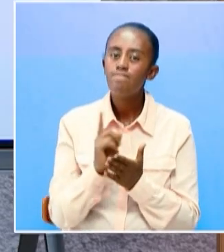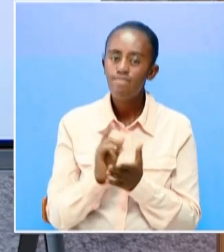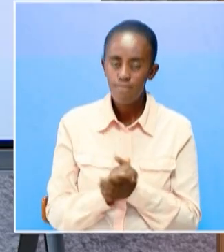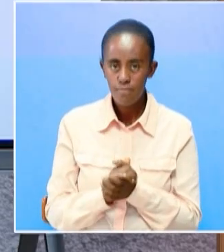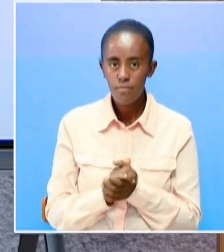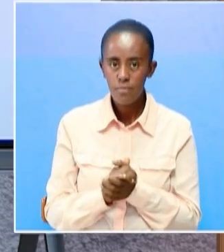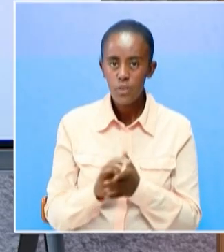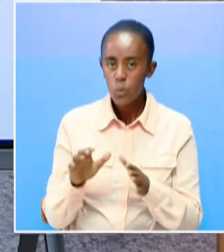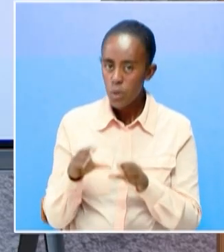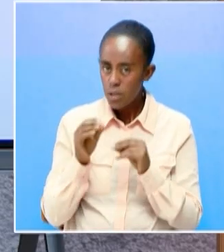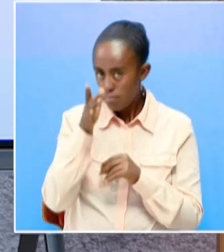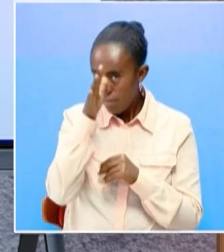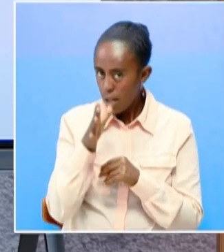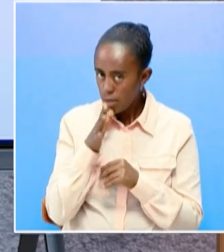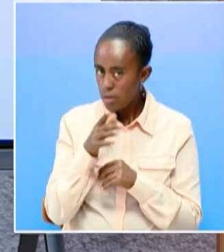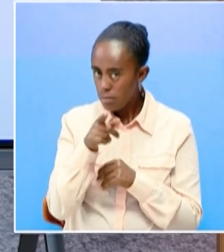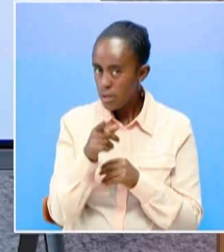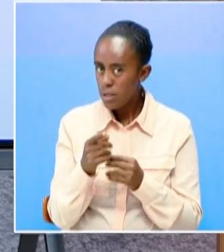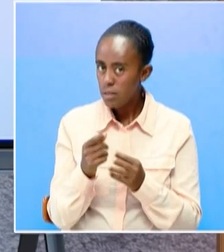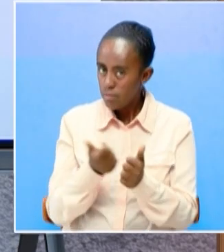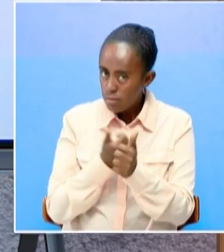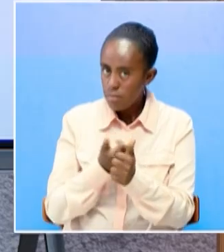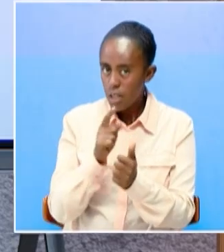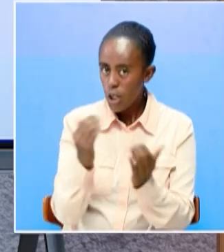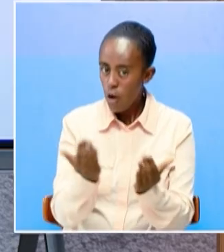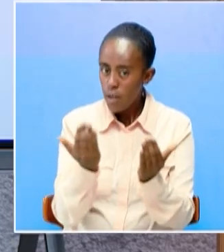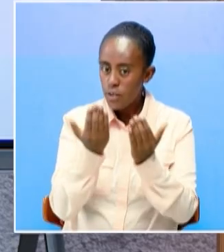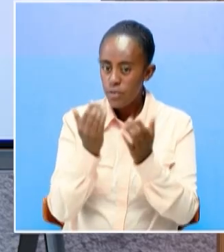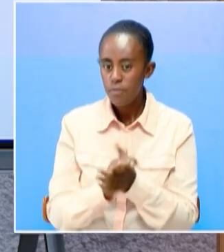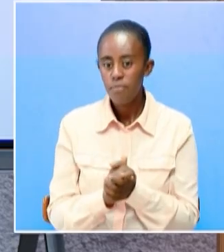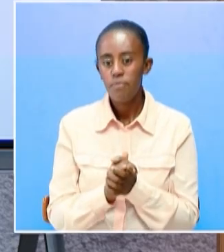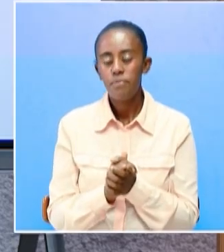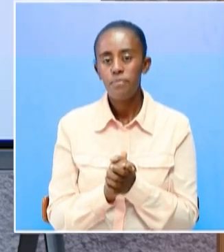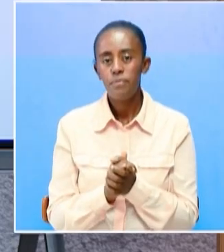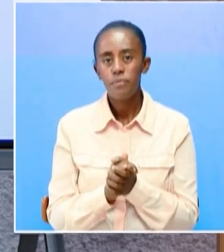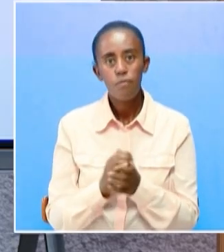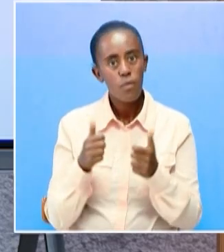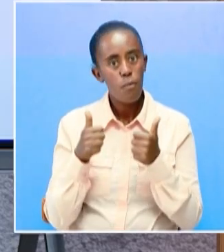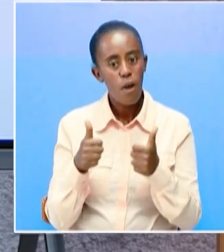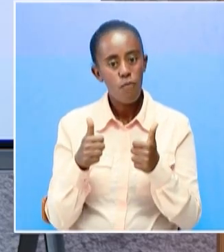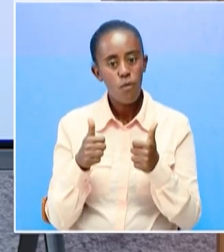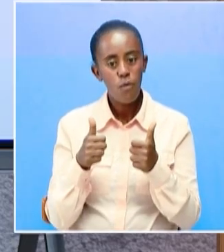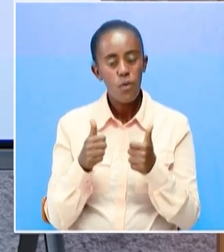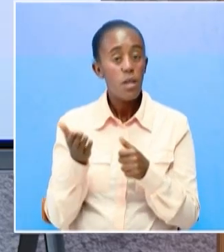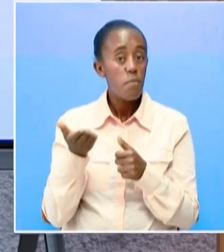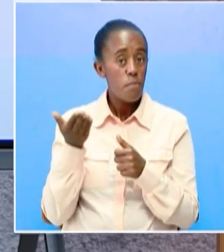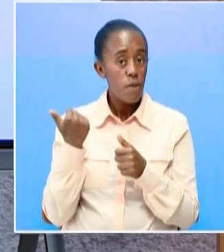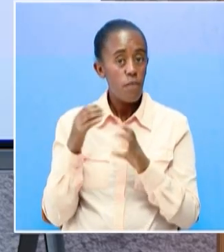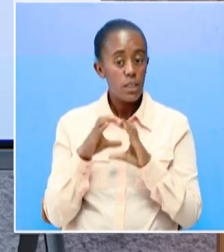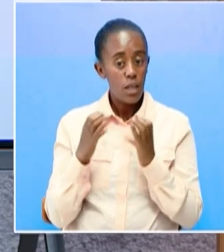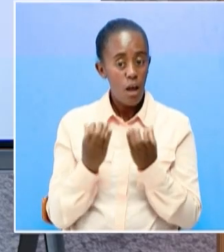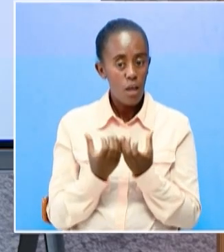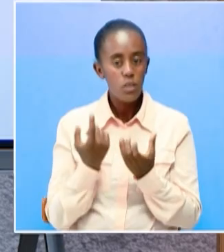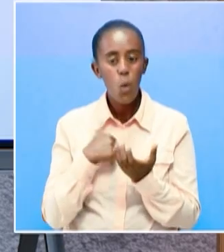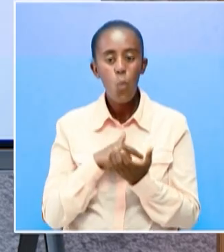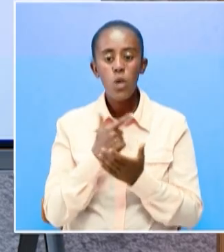Students' parents, please listen to them and encourage their attempt. Bravo. In the previous class, we've